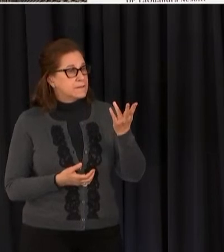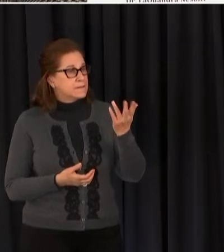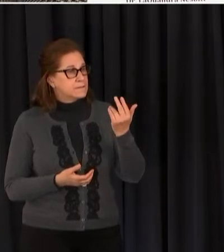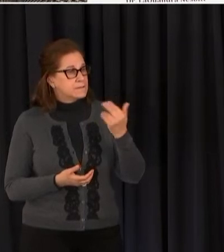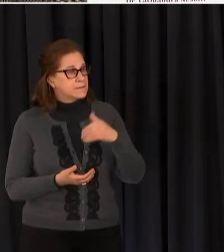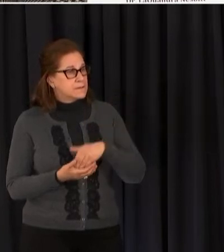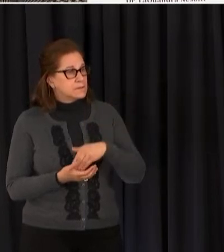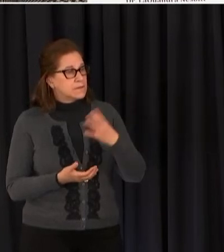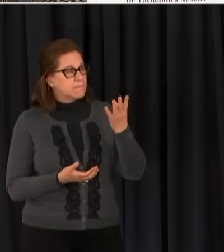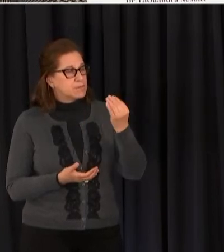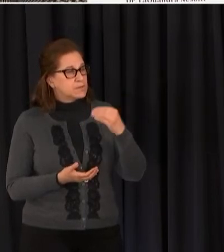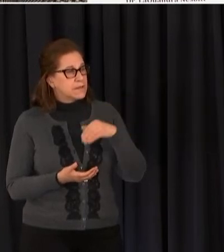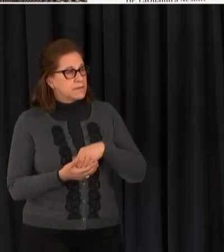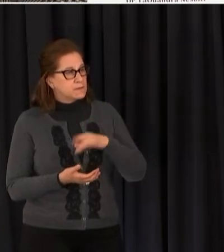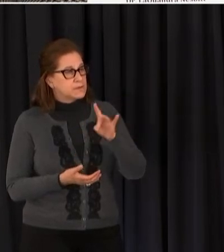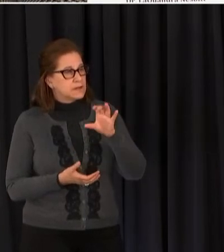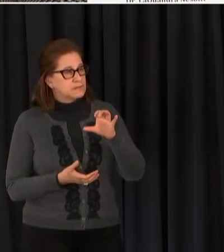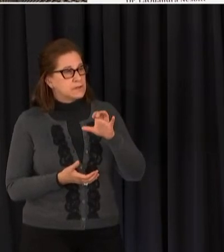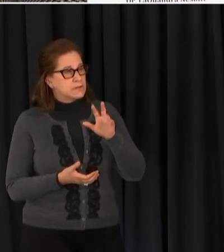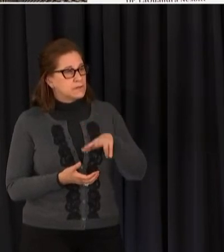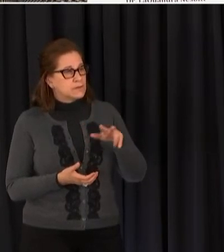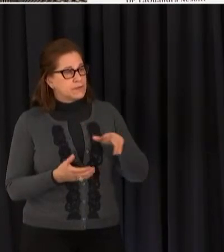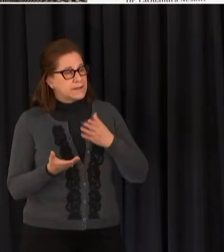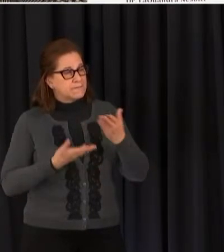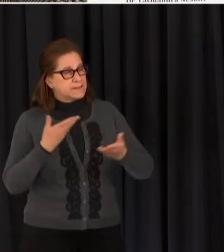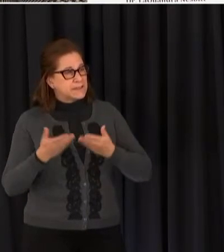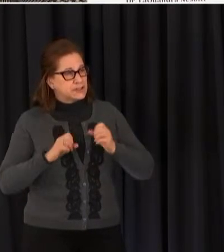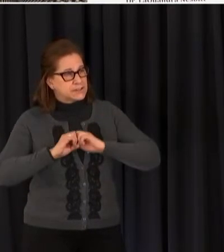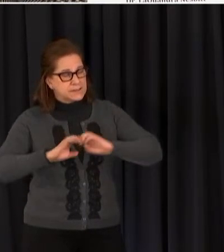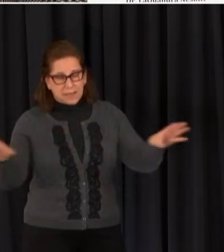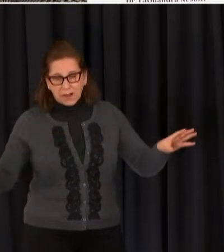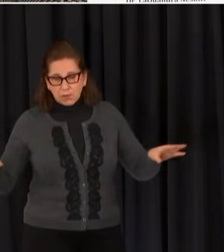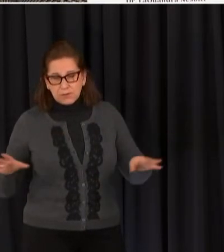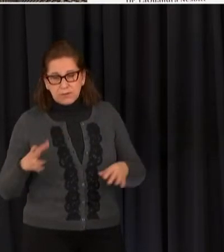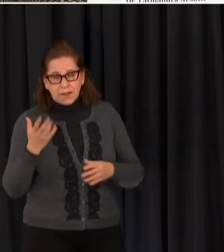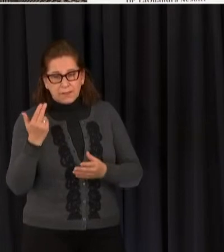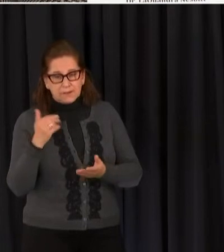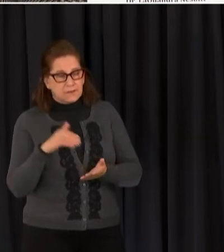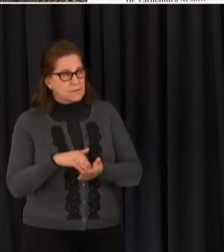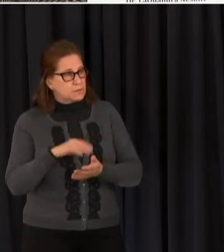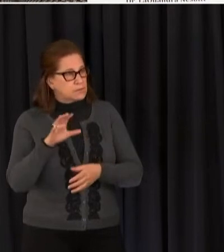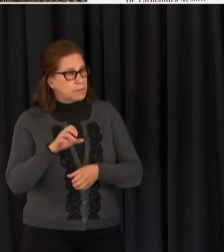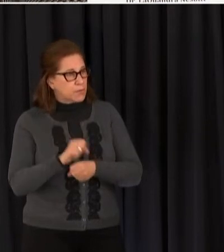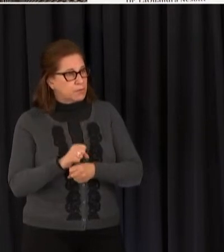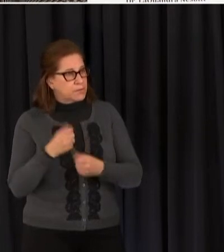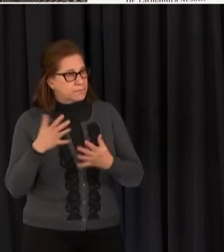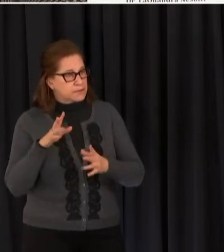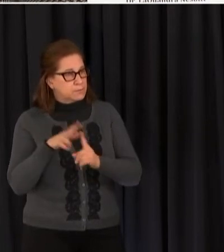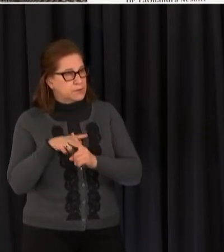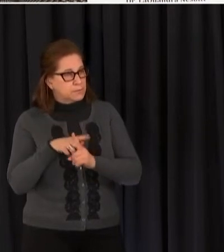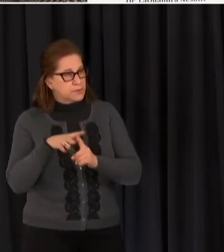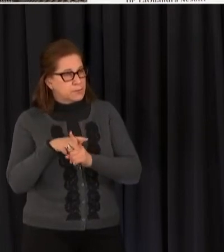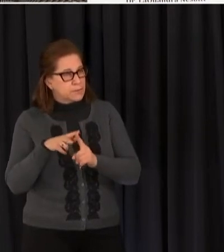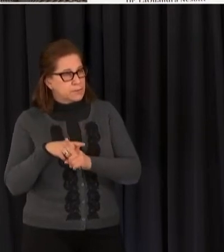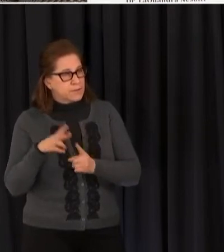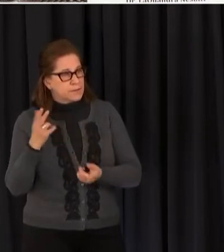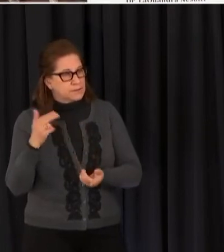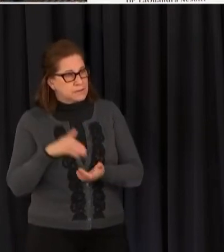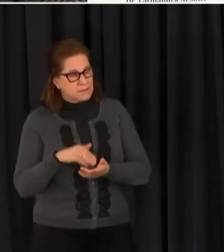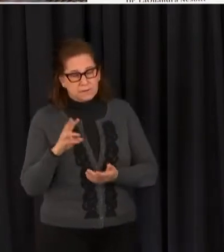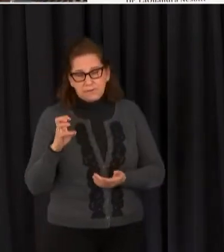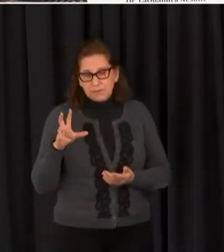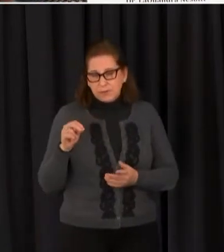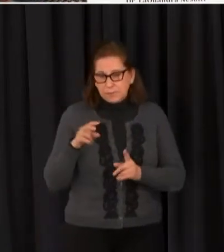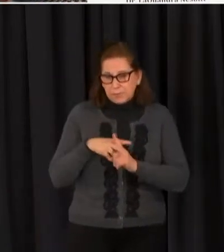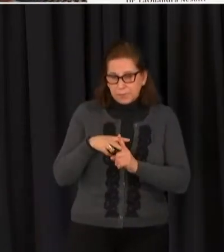after last week's registration, but only 10,000 were booked. What's that all about? So, Sam, we believe that